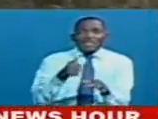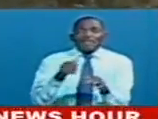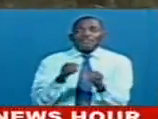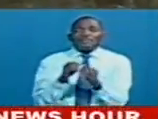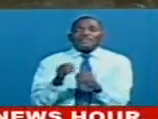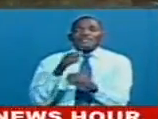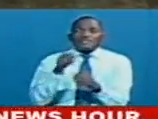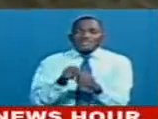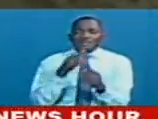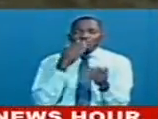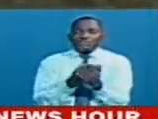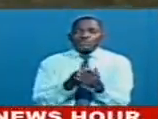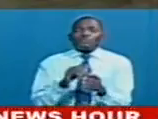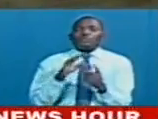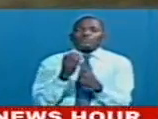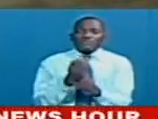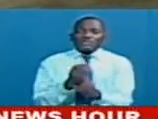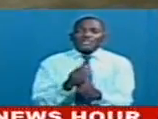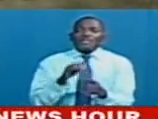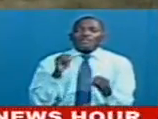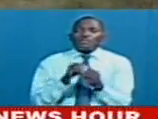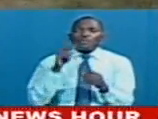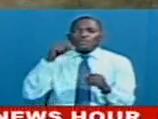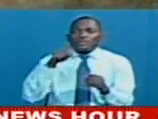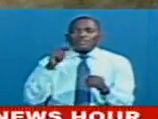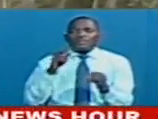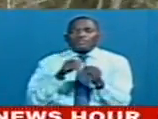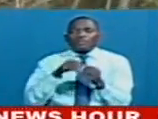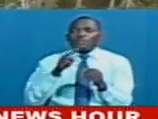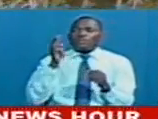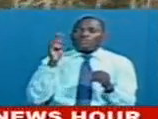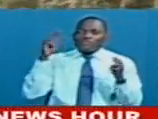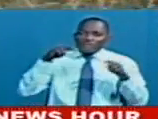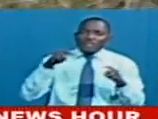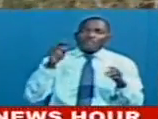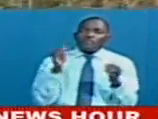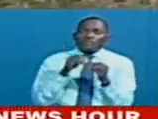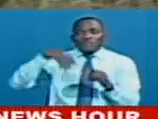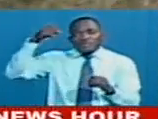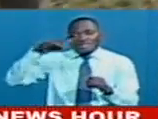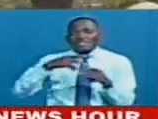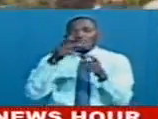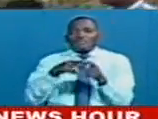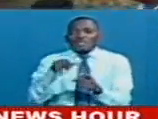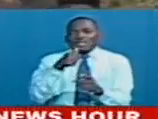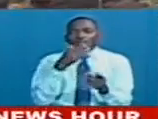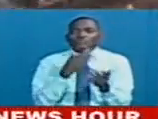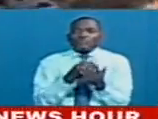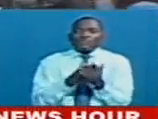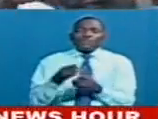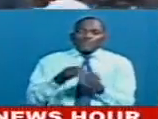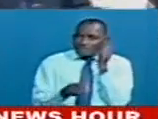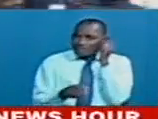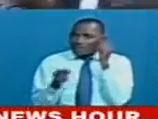crops, requires favorable conditions like enough rainfall, sunlight, nutrients, space, and other good